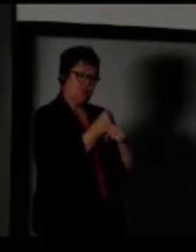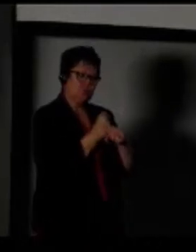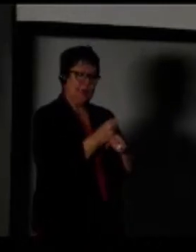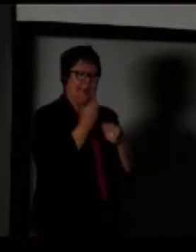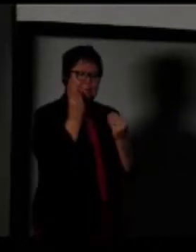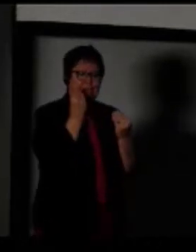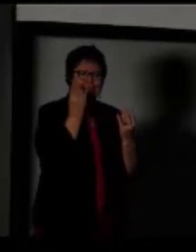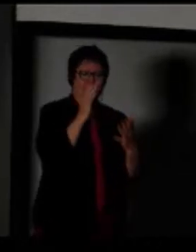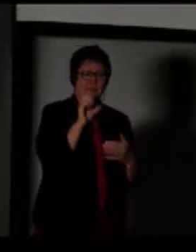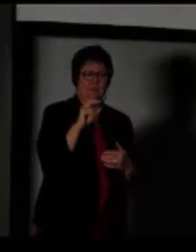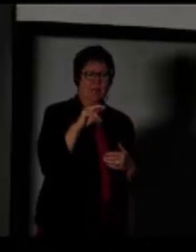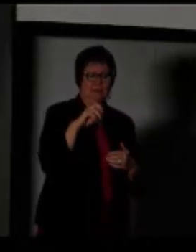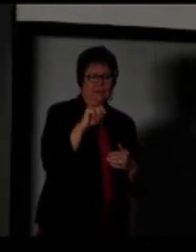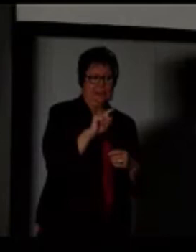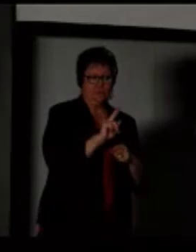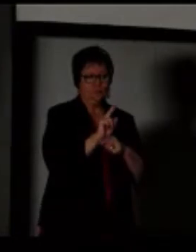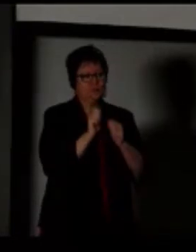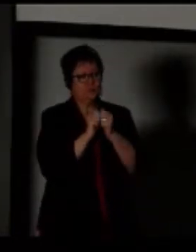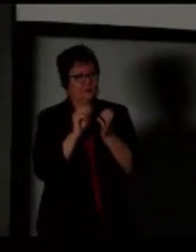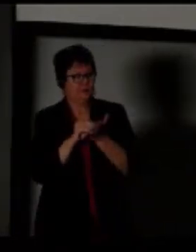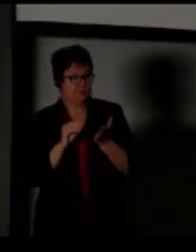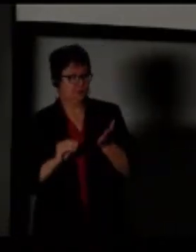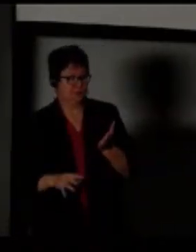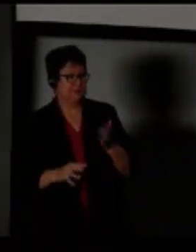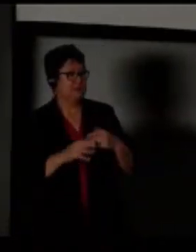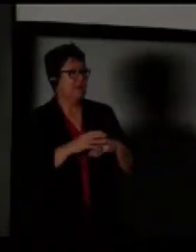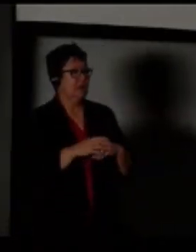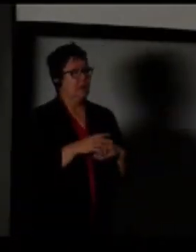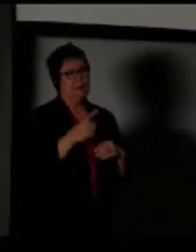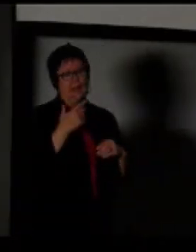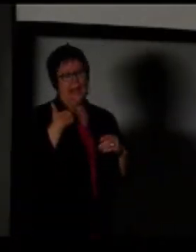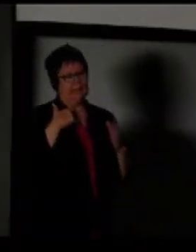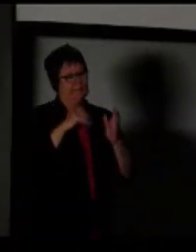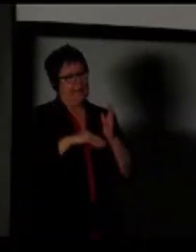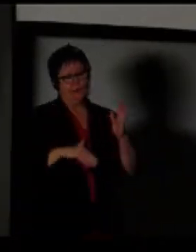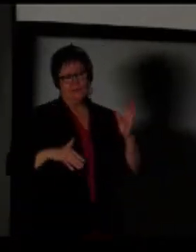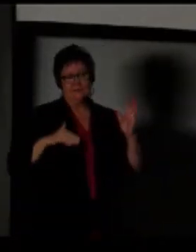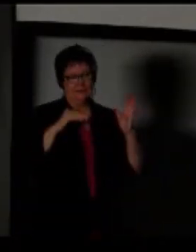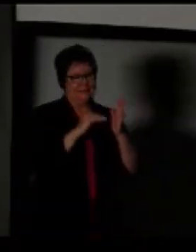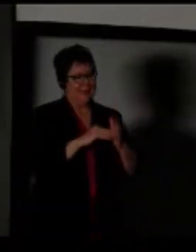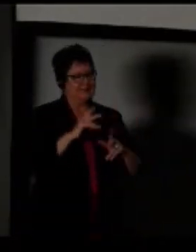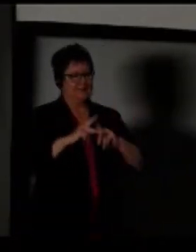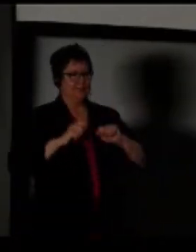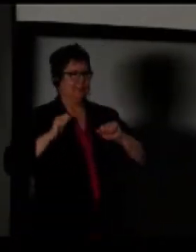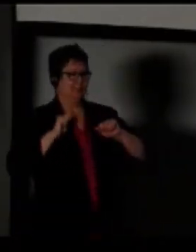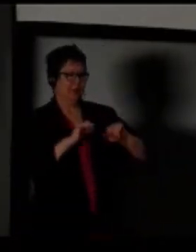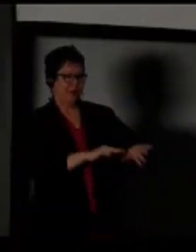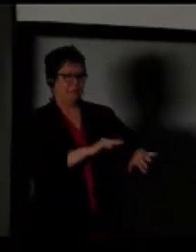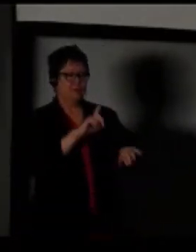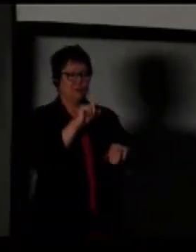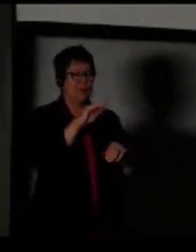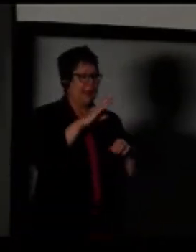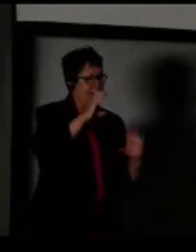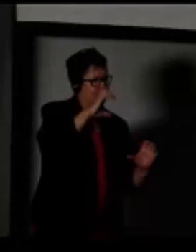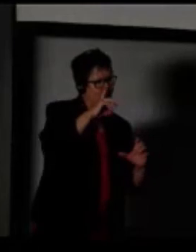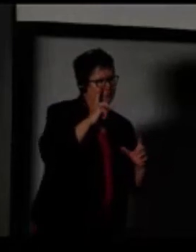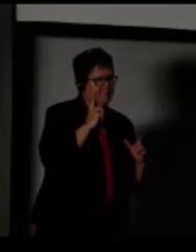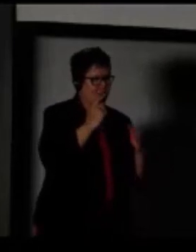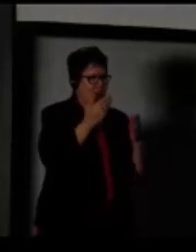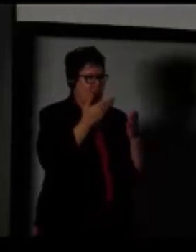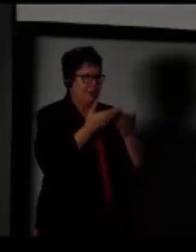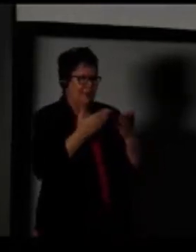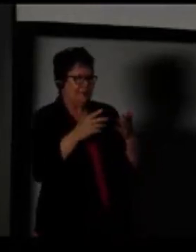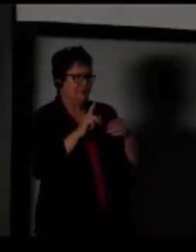use with their students. Now we have thousands and thousands of people who are coming to the lab looking for individual resources or using